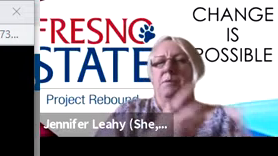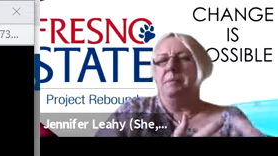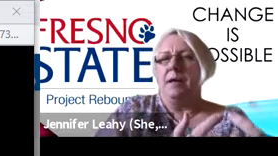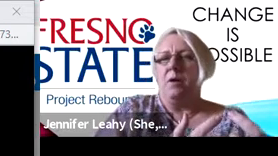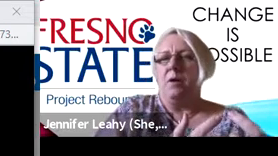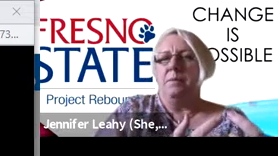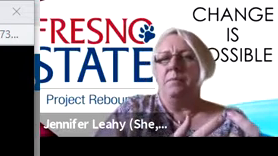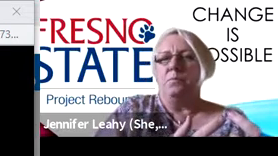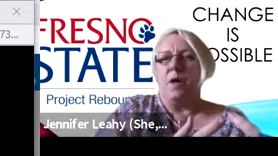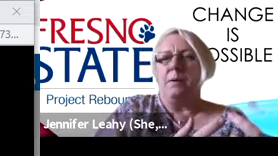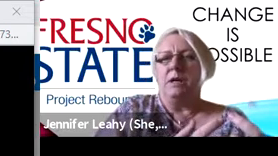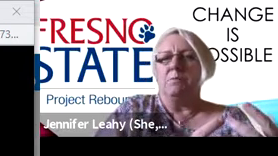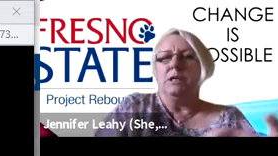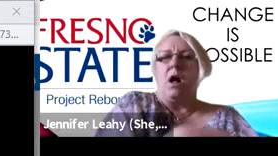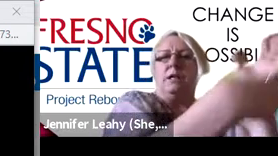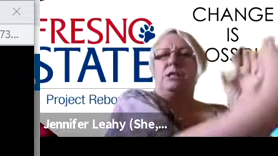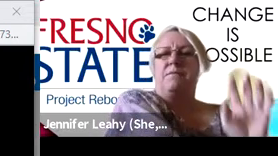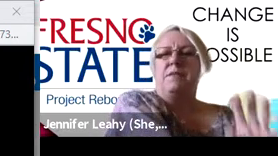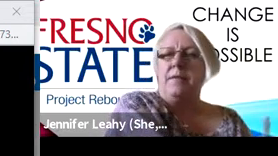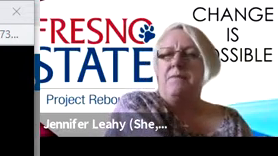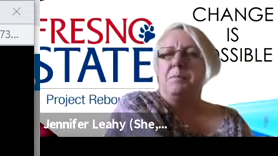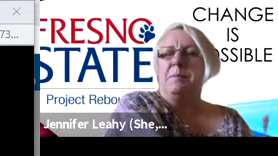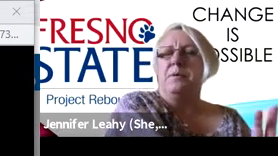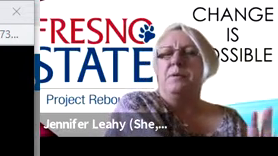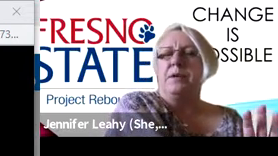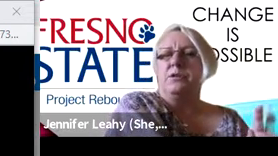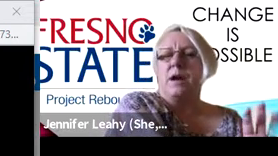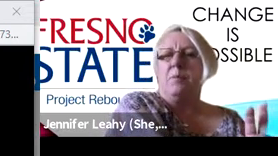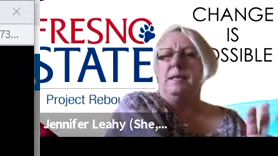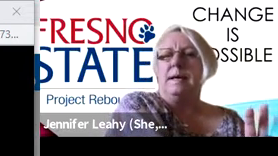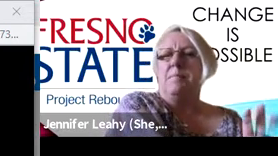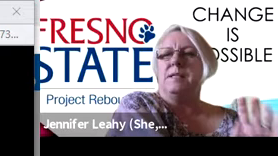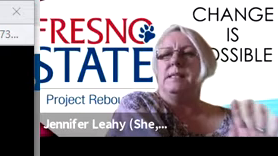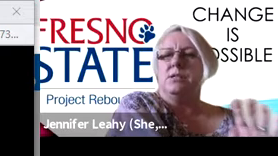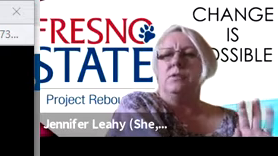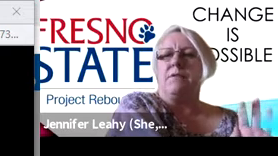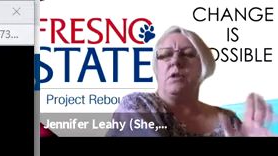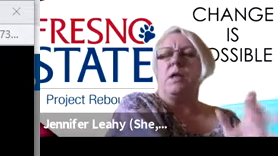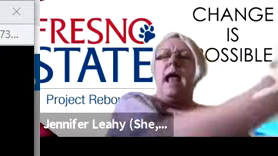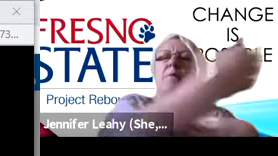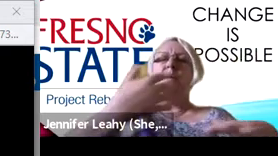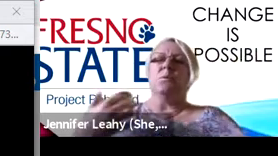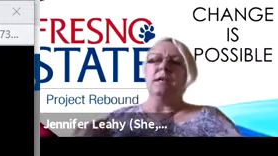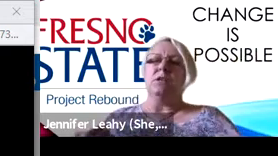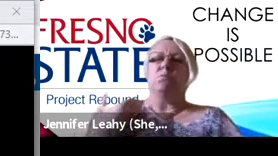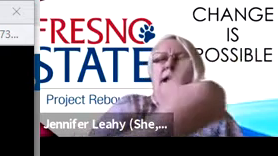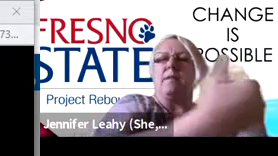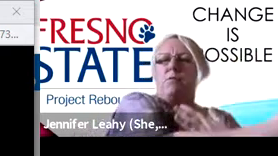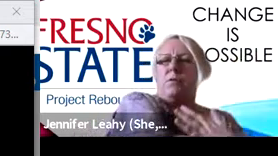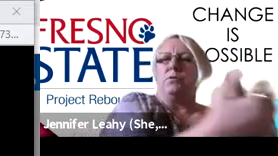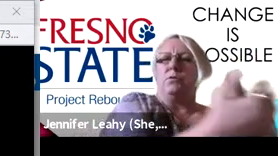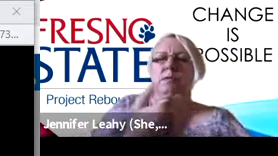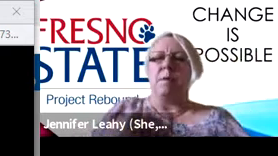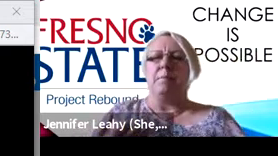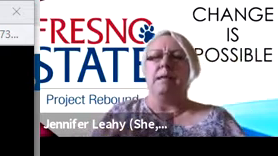school. They have the people that help them while they were at community college. They have the people that are helping them at the CSU level. And we reach back